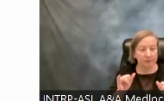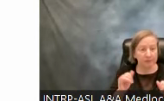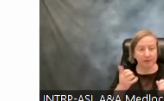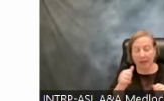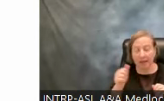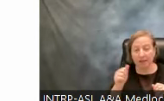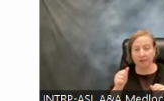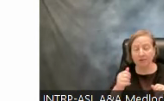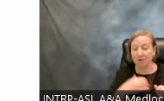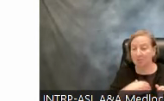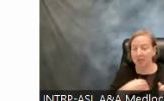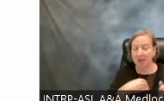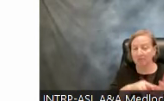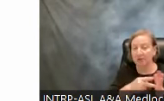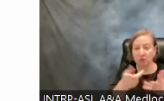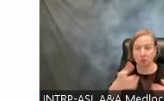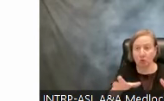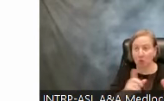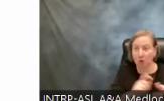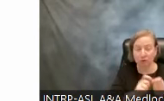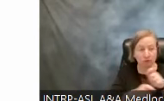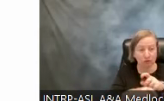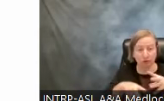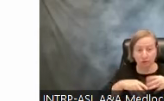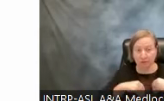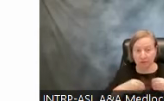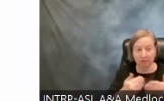what it was to the proposed change?